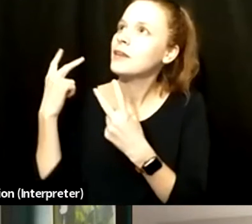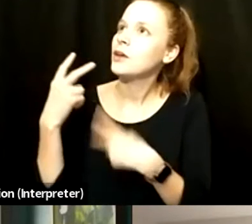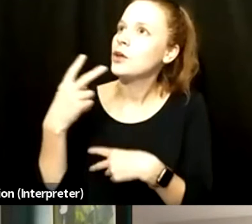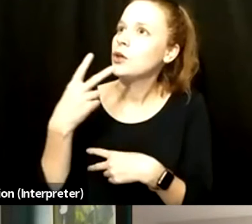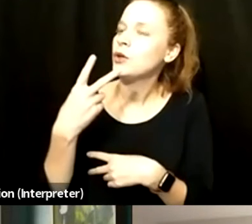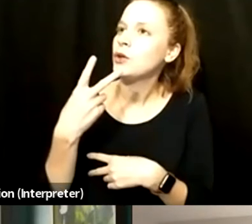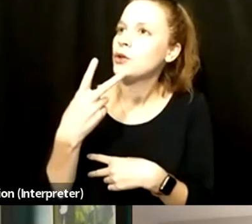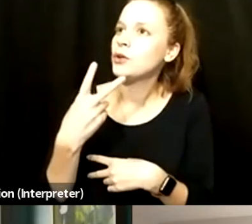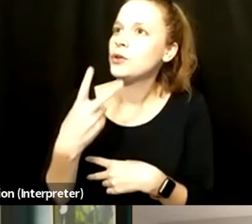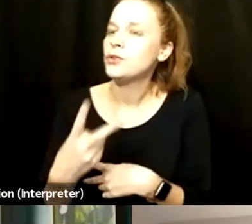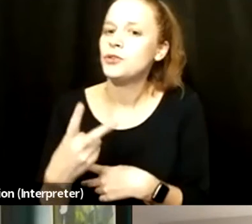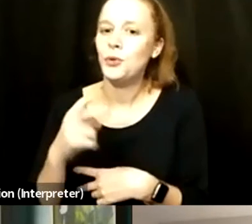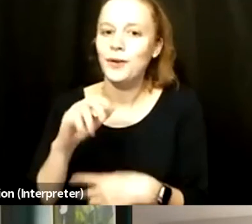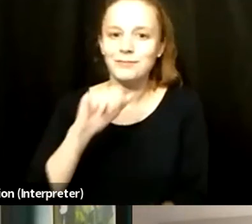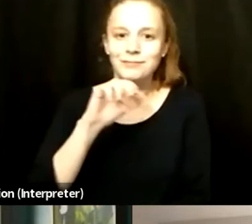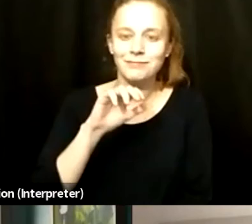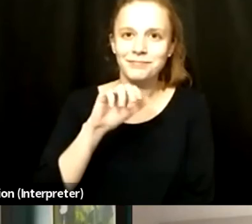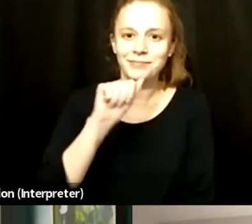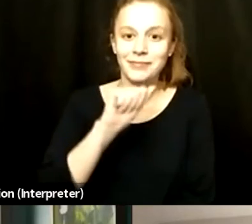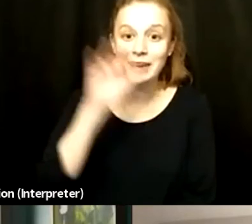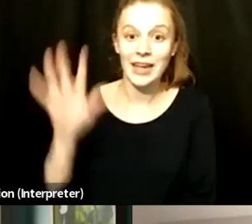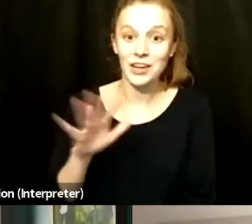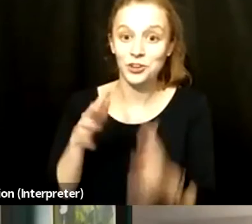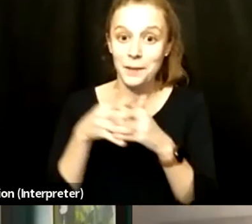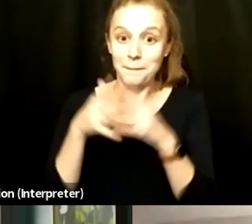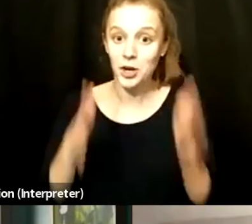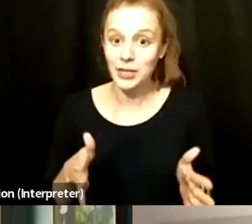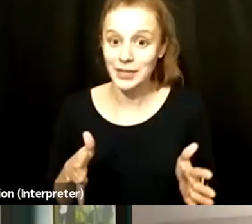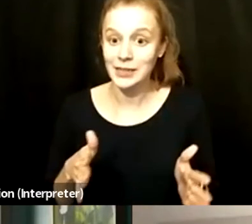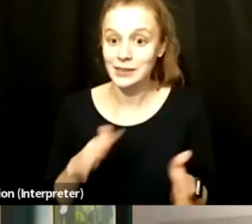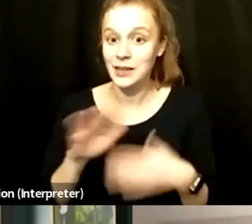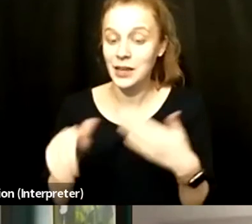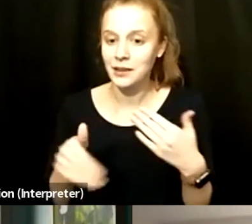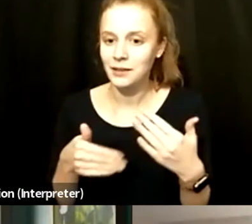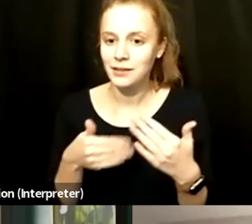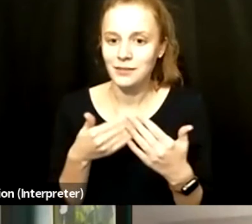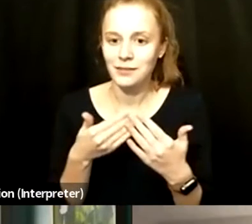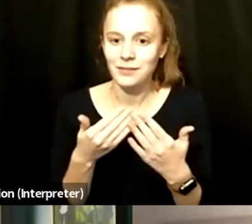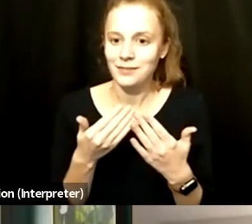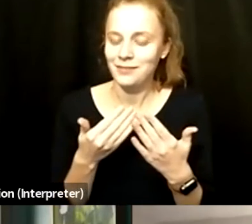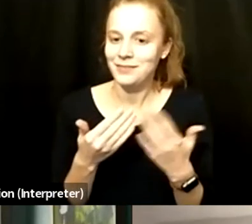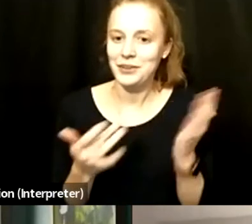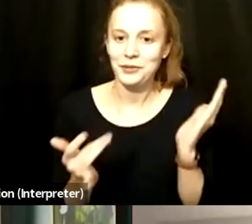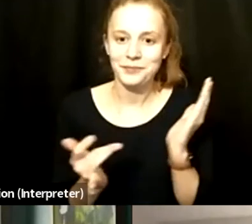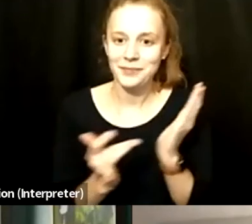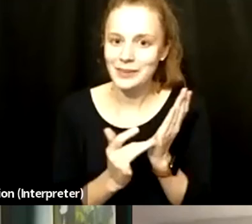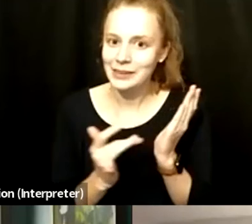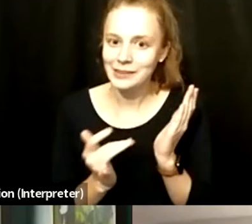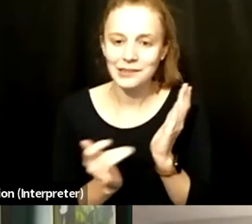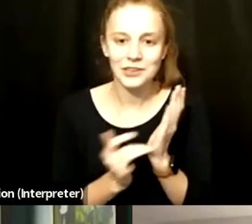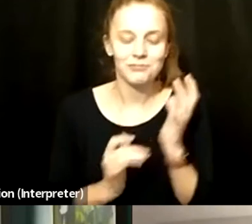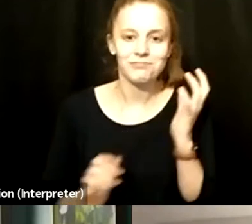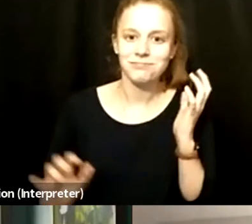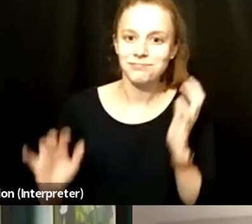2 Asian Americans in all of this was before Steve Trioji was in the mix and all of